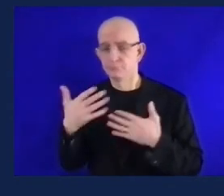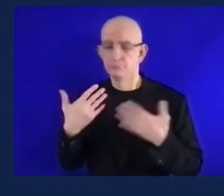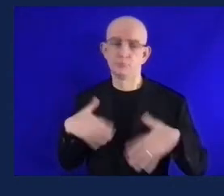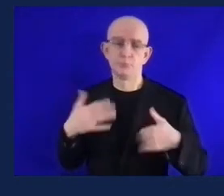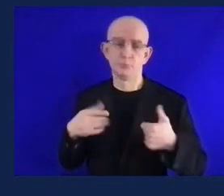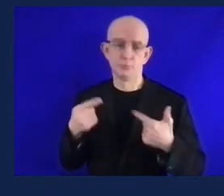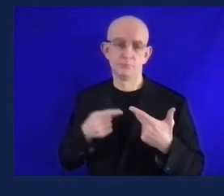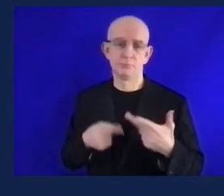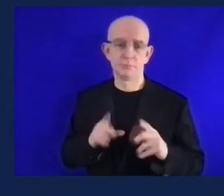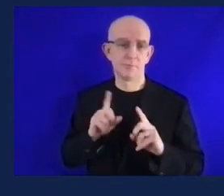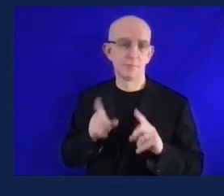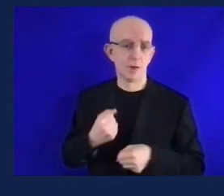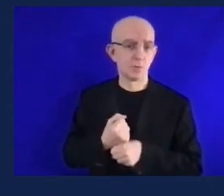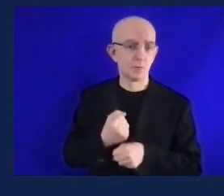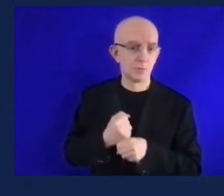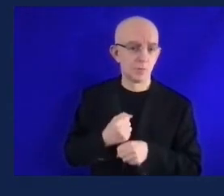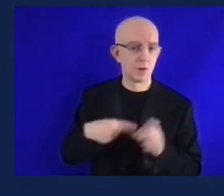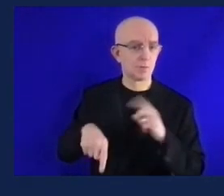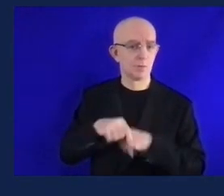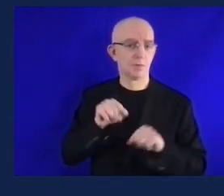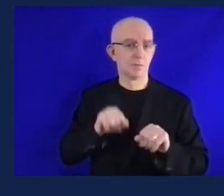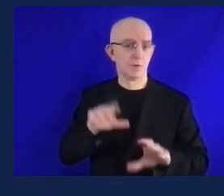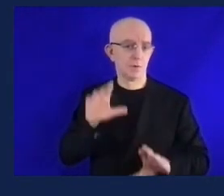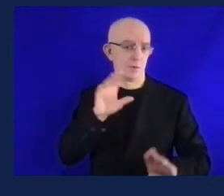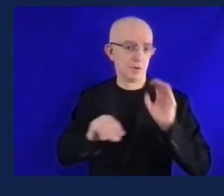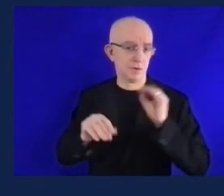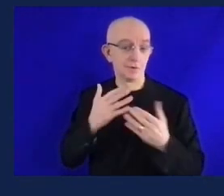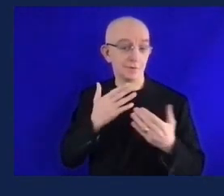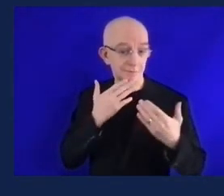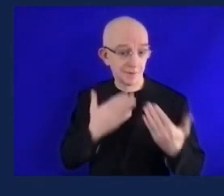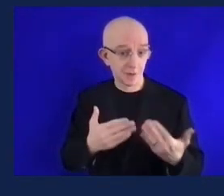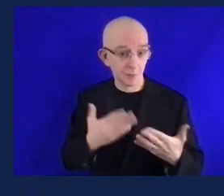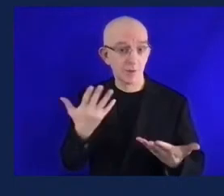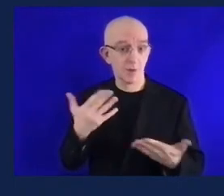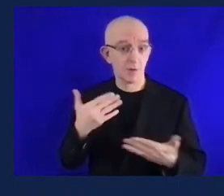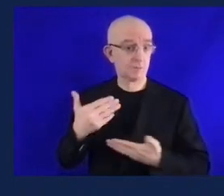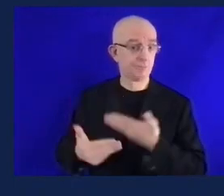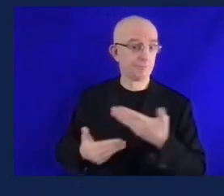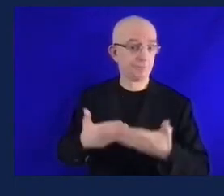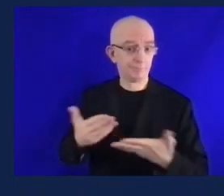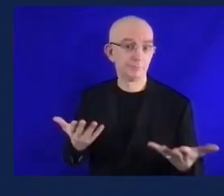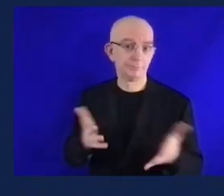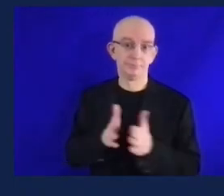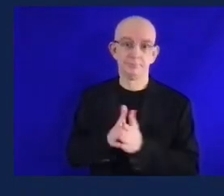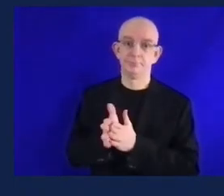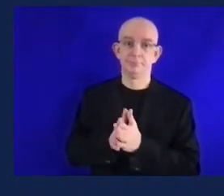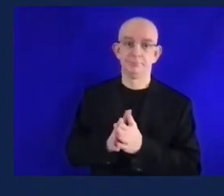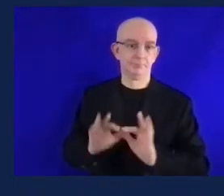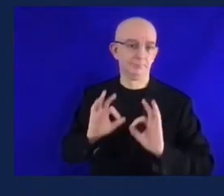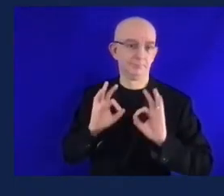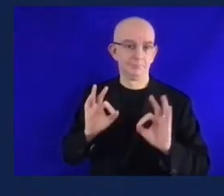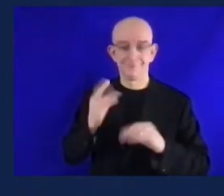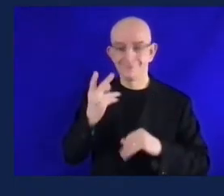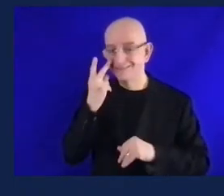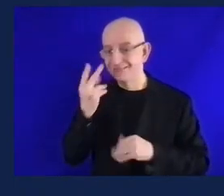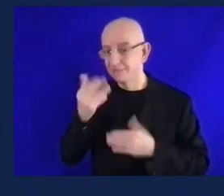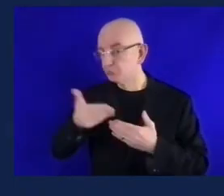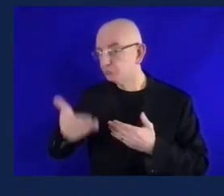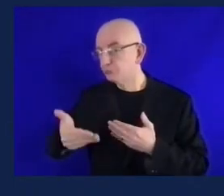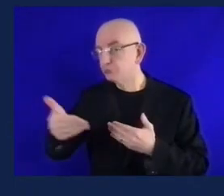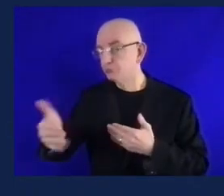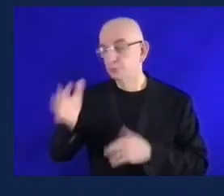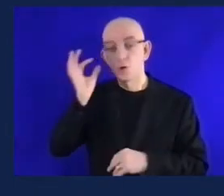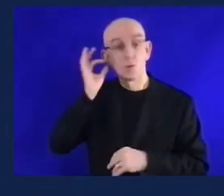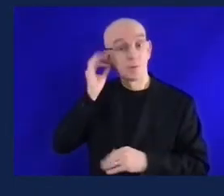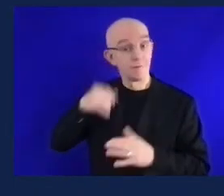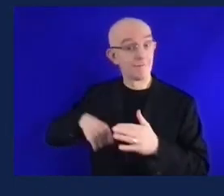see the progress that is made for disabled fans' rights and access. And we're really looking forward to hearing from